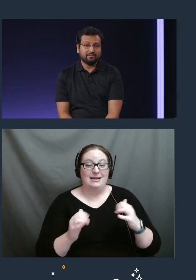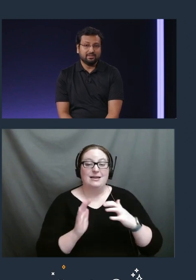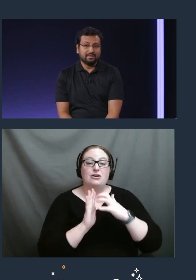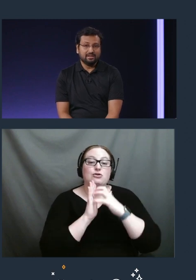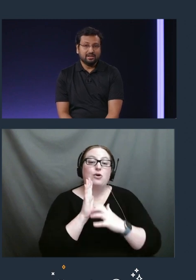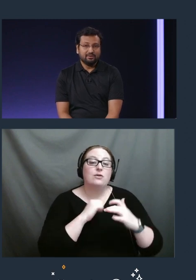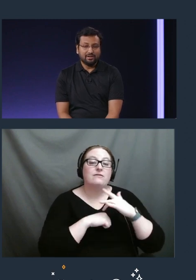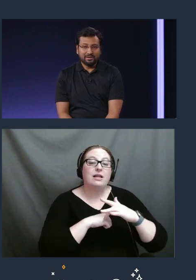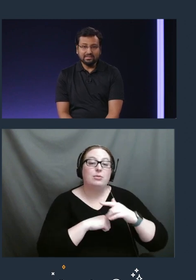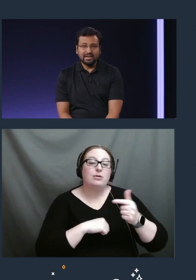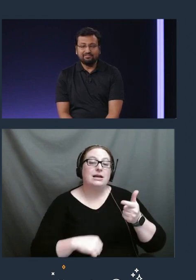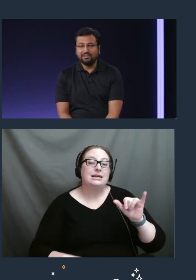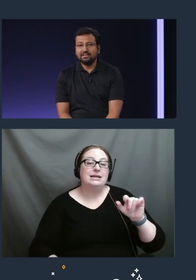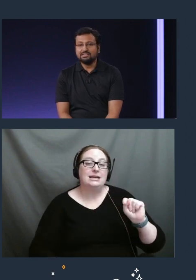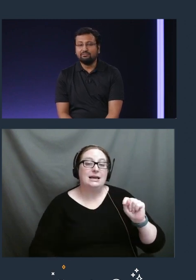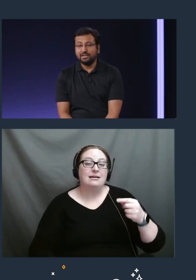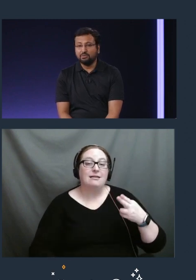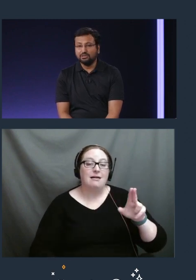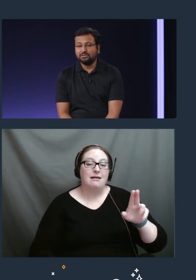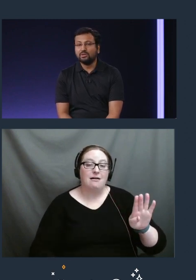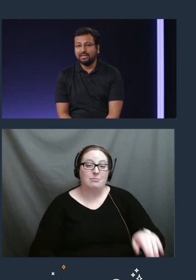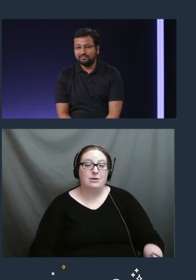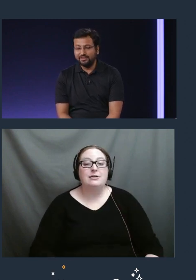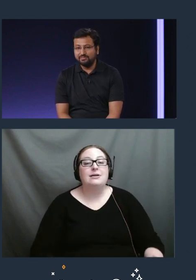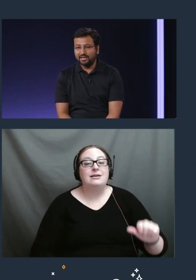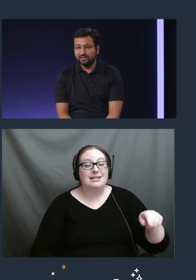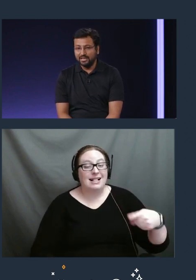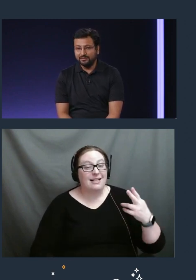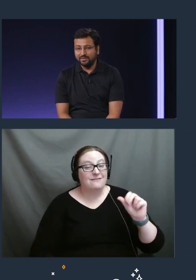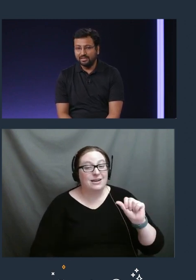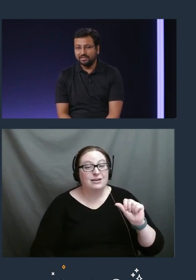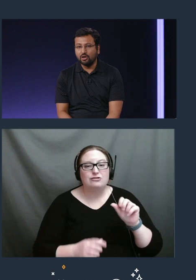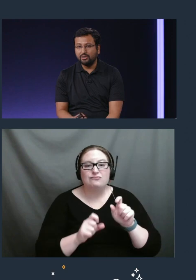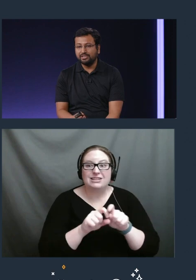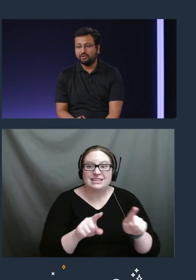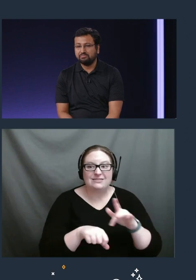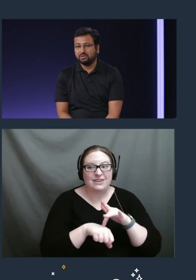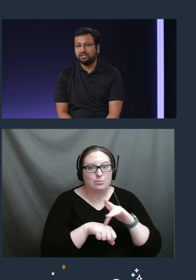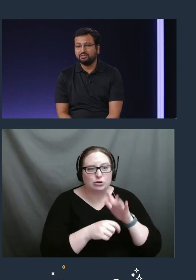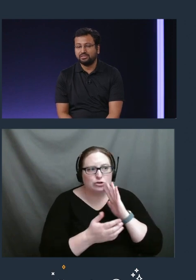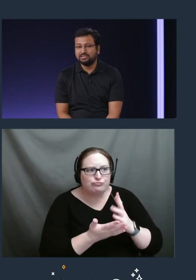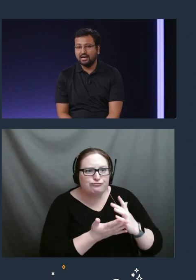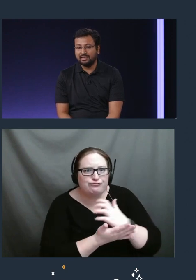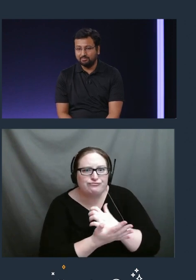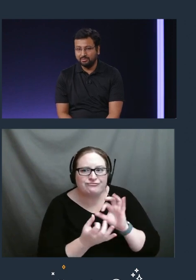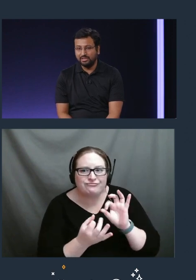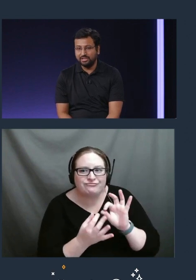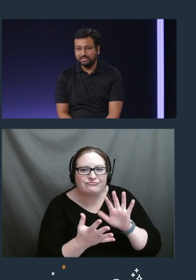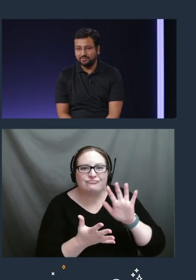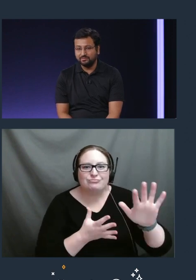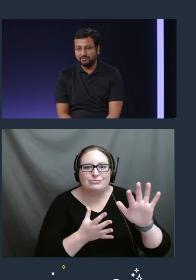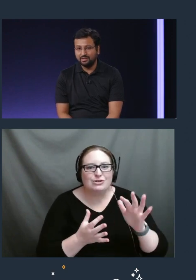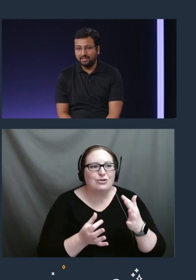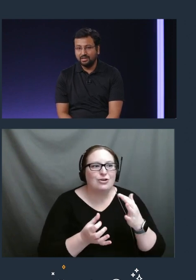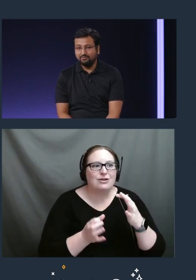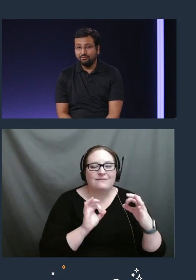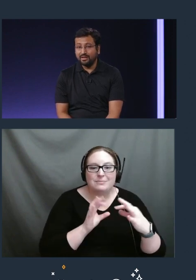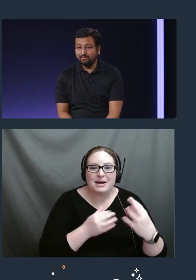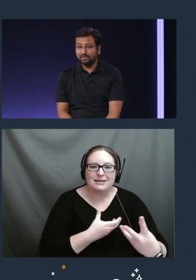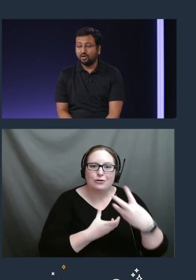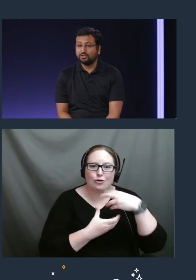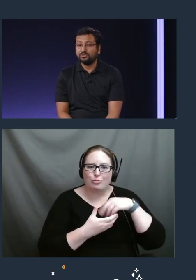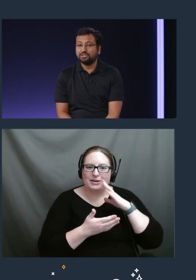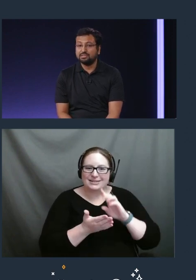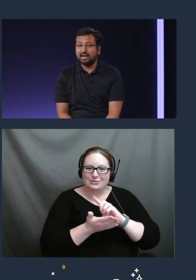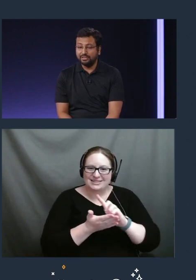GitHub. We are making the alpha release available to collect feedback early and incorporate your input into the design and implementation. We